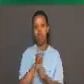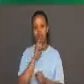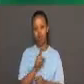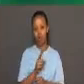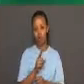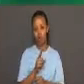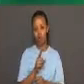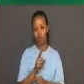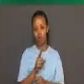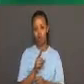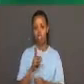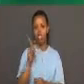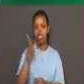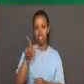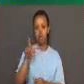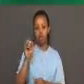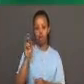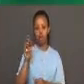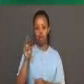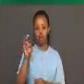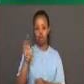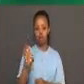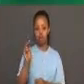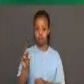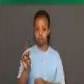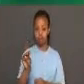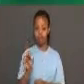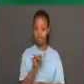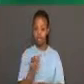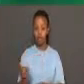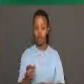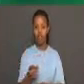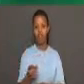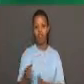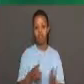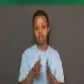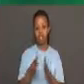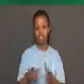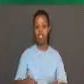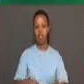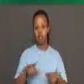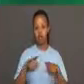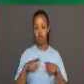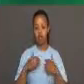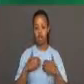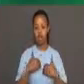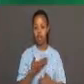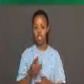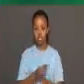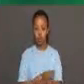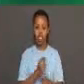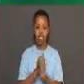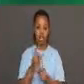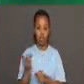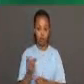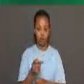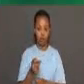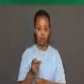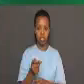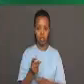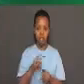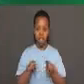Unlike the phloem, which is made up of living tissue, the xylem tissue is